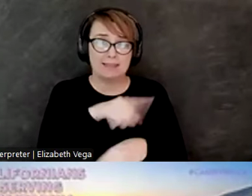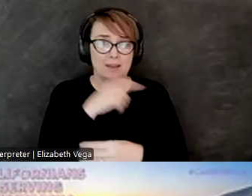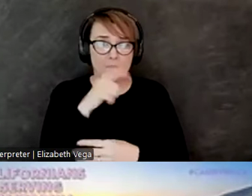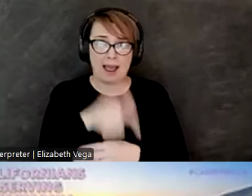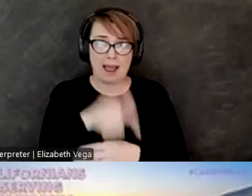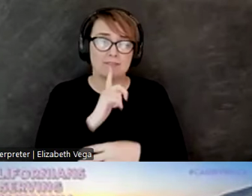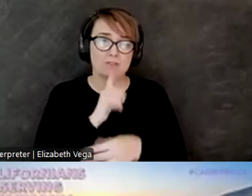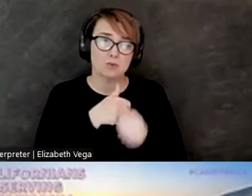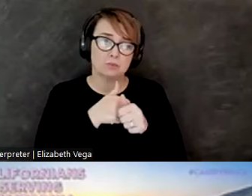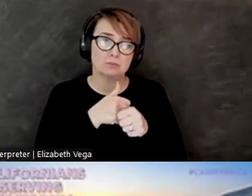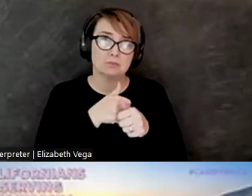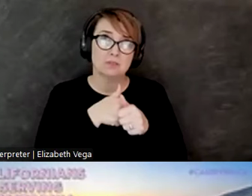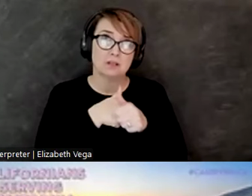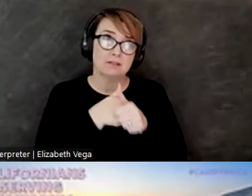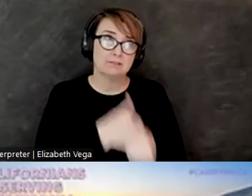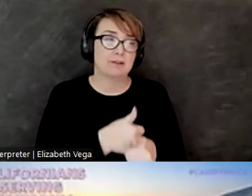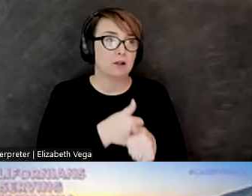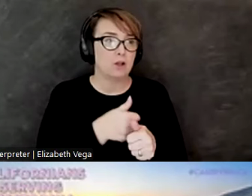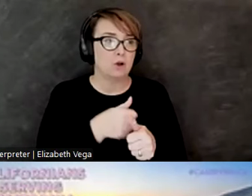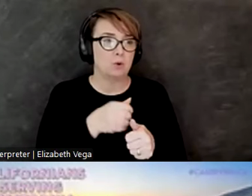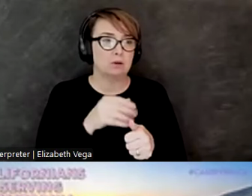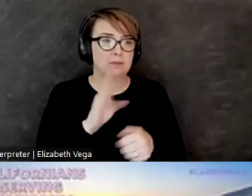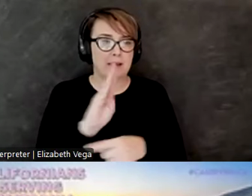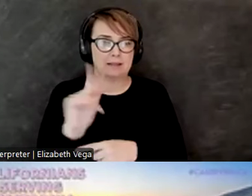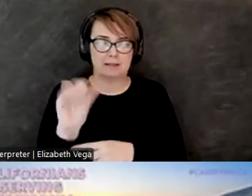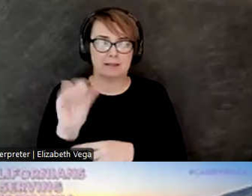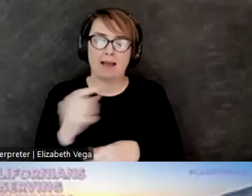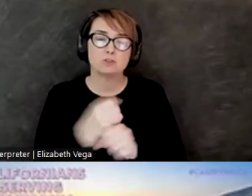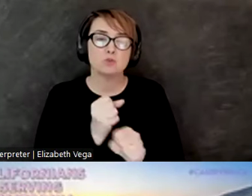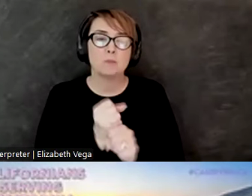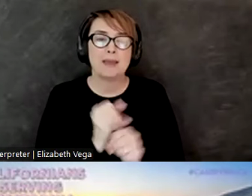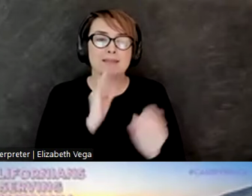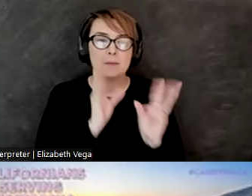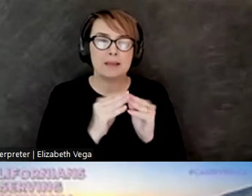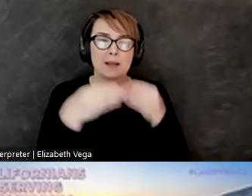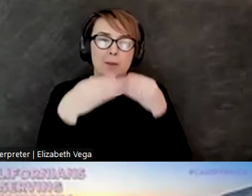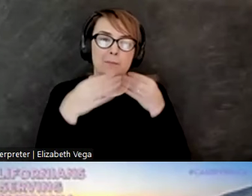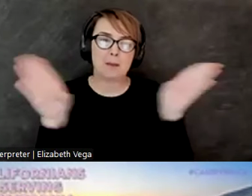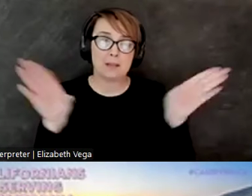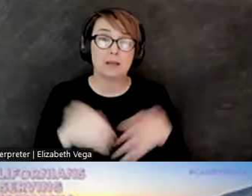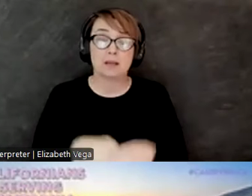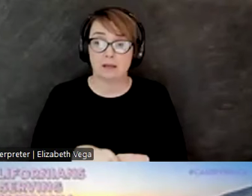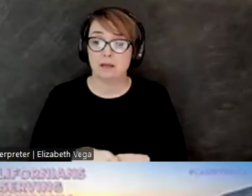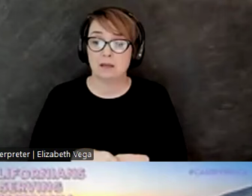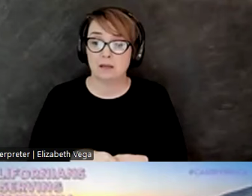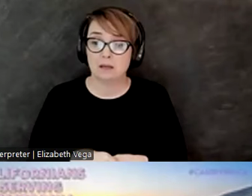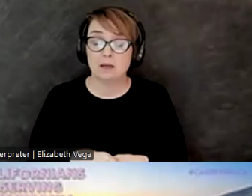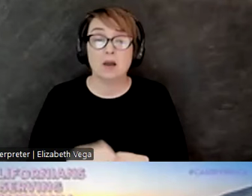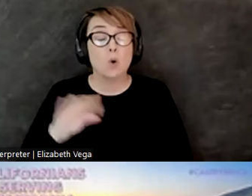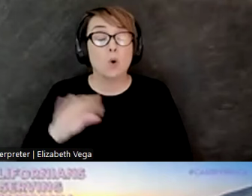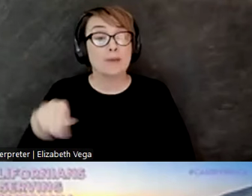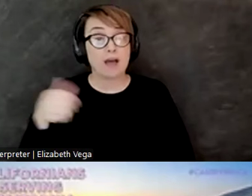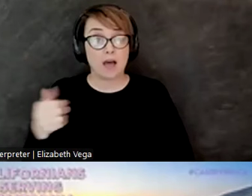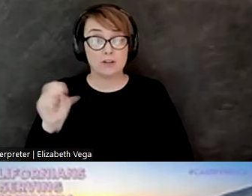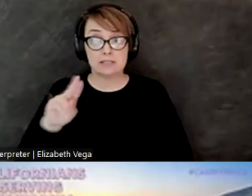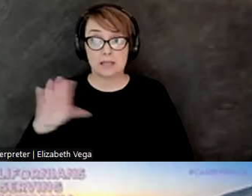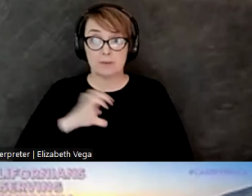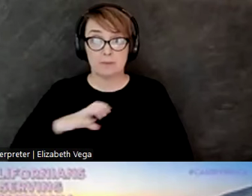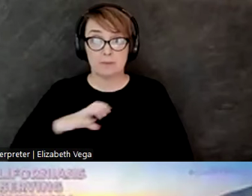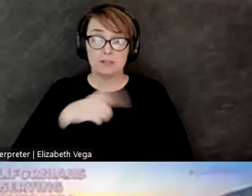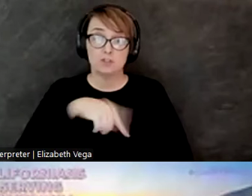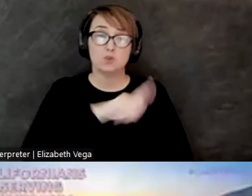making that meeting public itself. You're obviously, in this case, as in other subcommittees, you're delivering the results of